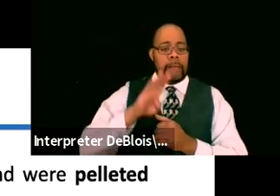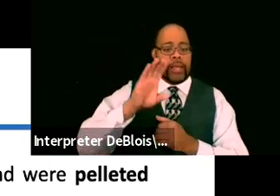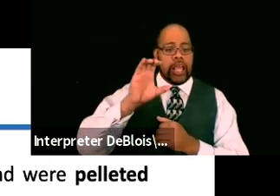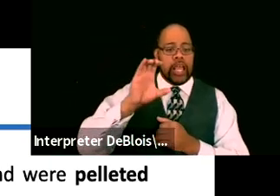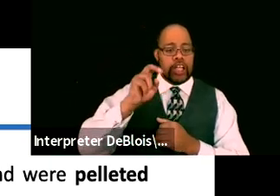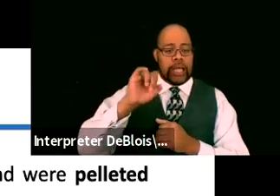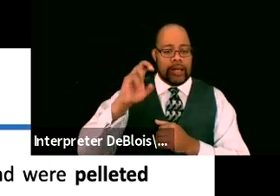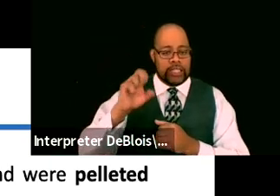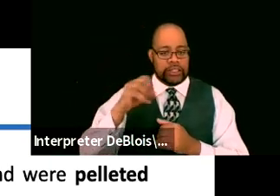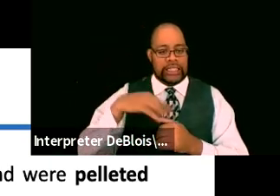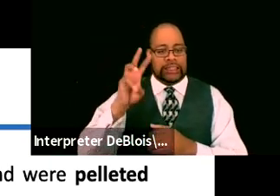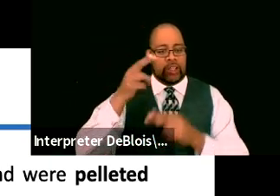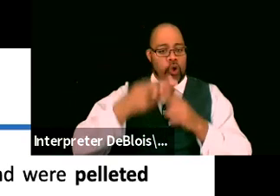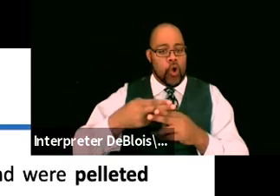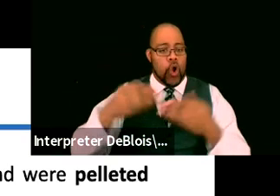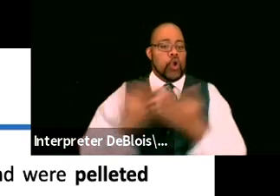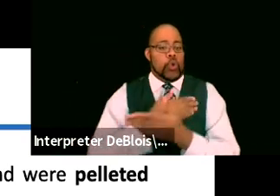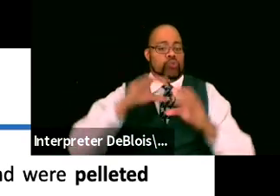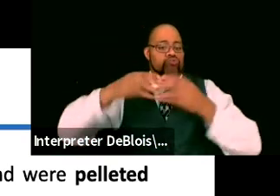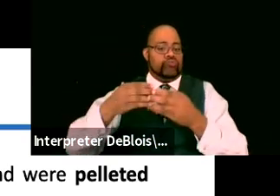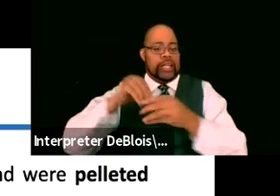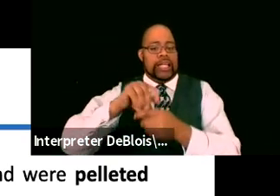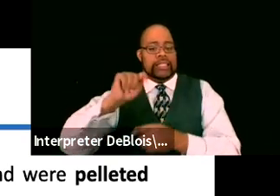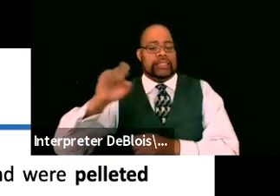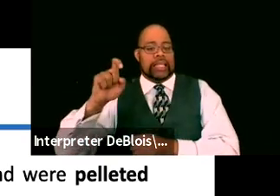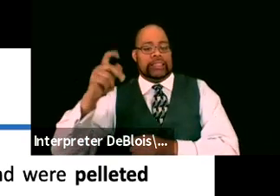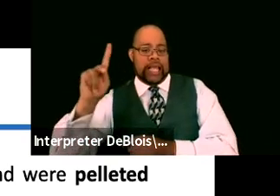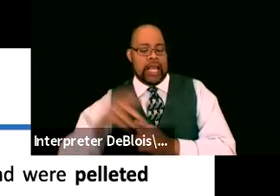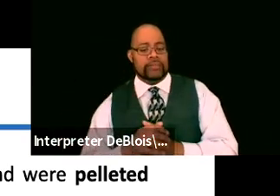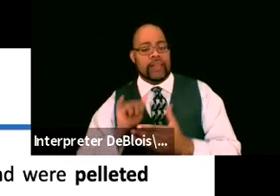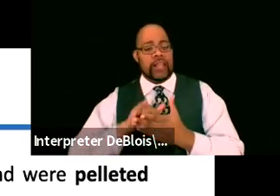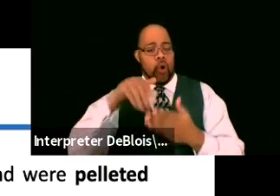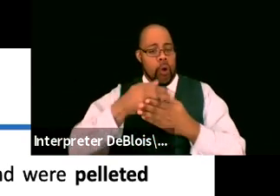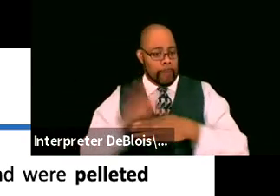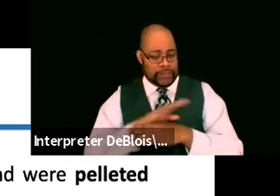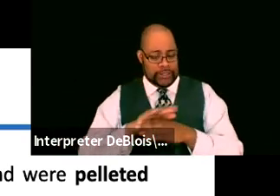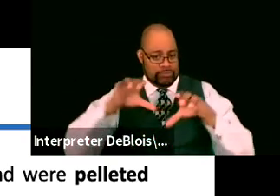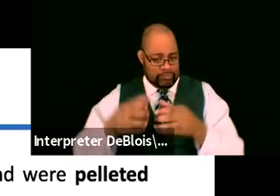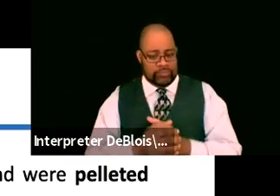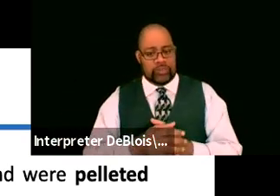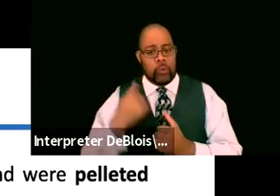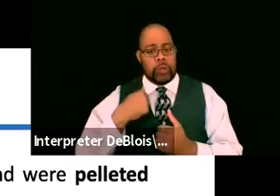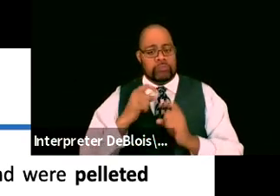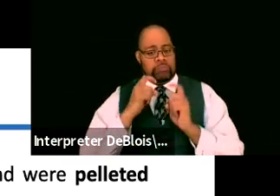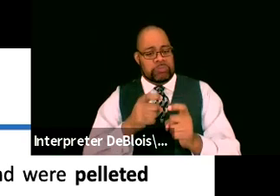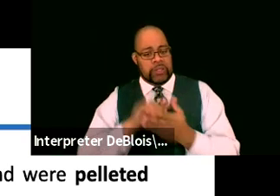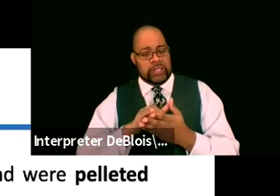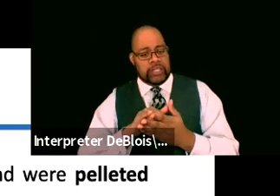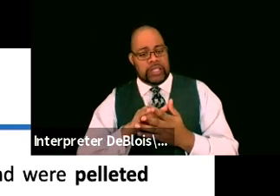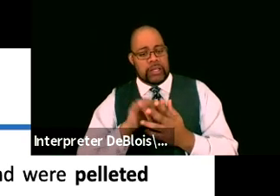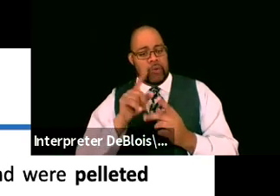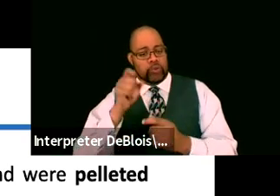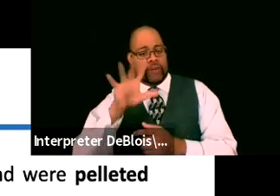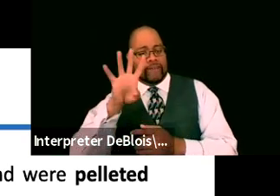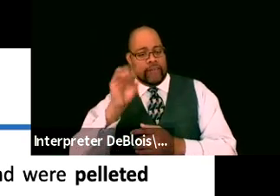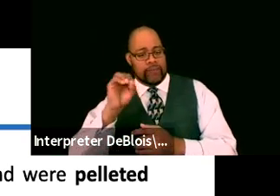which were just called a novel species within taxon K. These were all industrial isolates, we subjected it to paired end 150